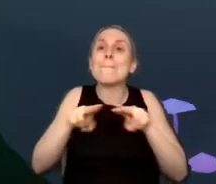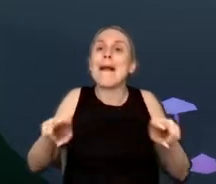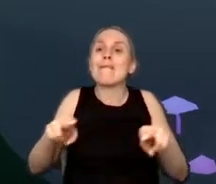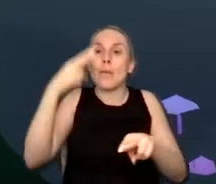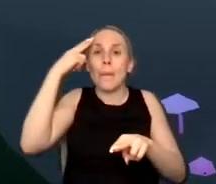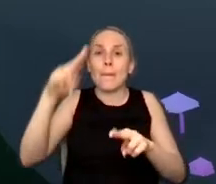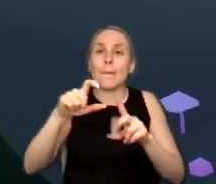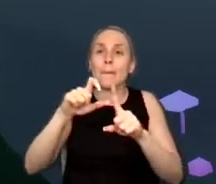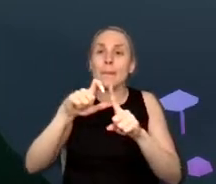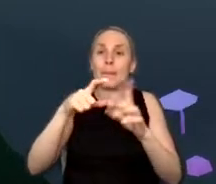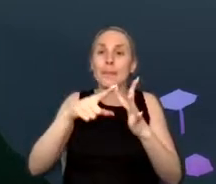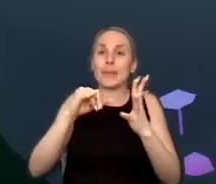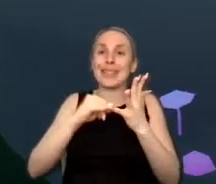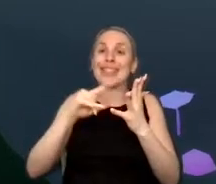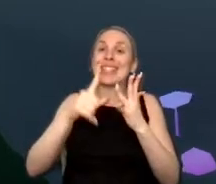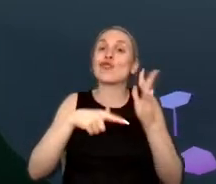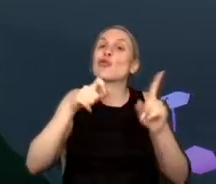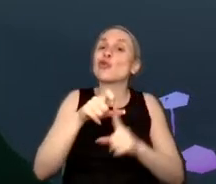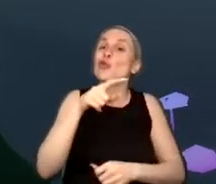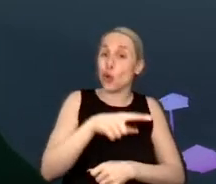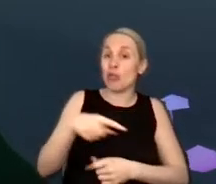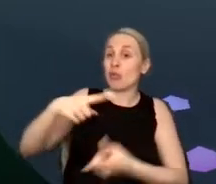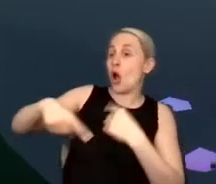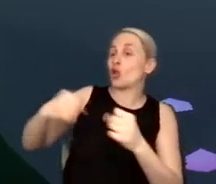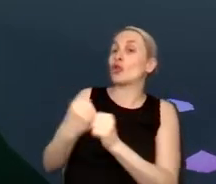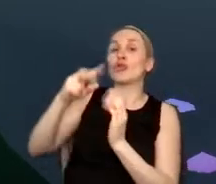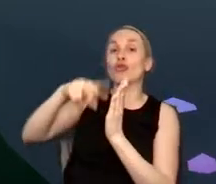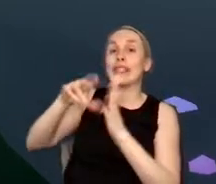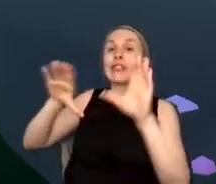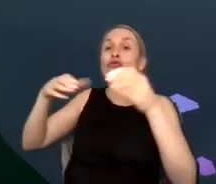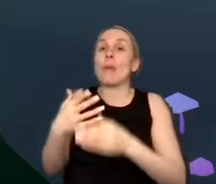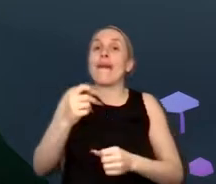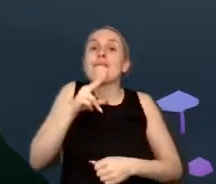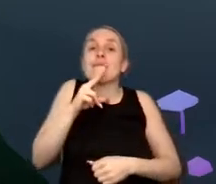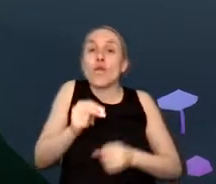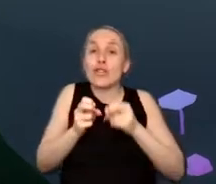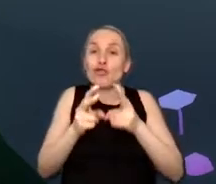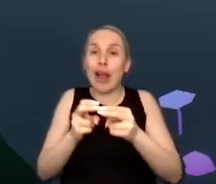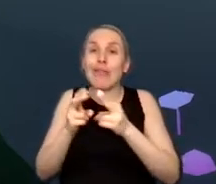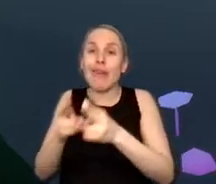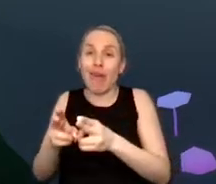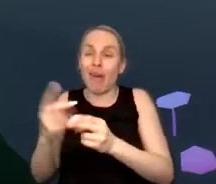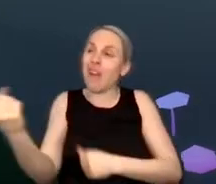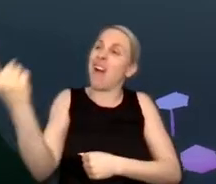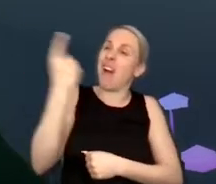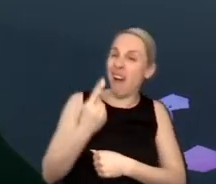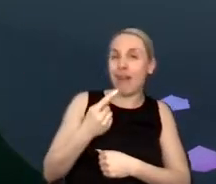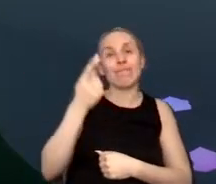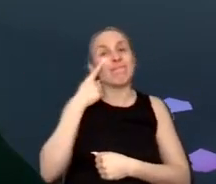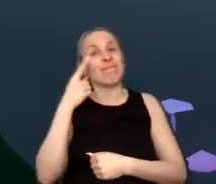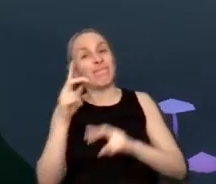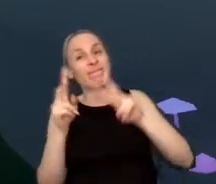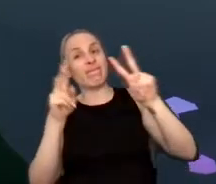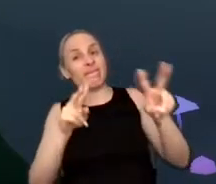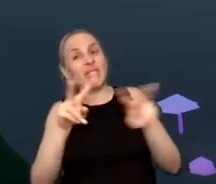way that we do these reading groups is that there are these voice channels in Discord. So we all hop in there, usually without video, because that's kind of more comfortable,